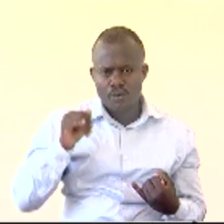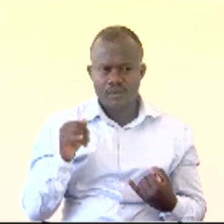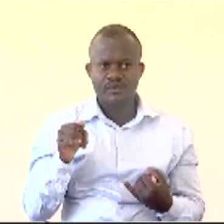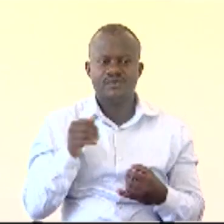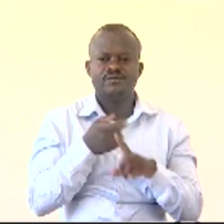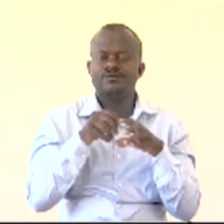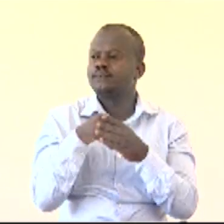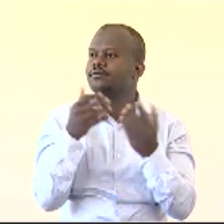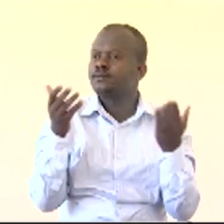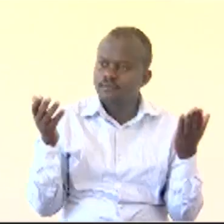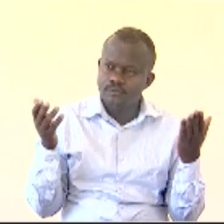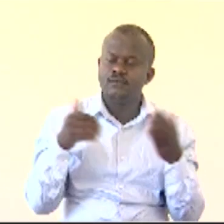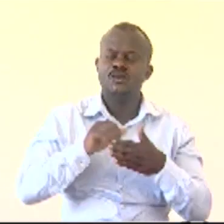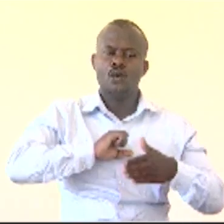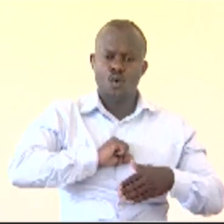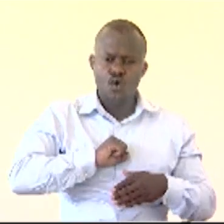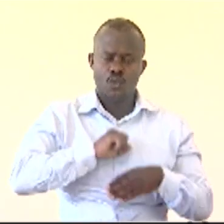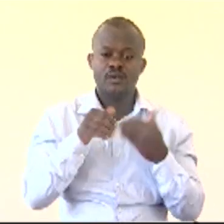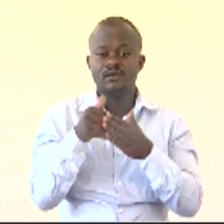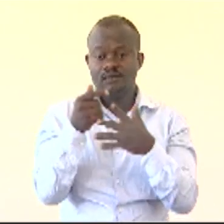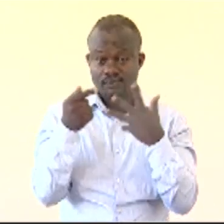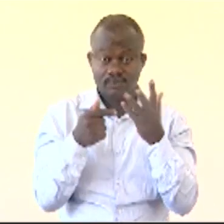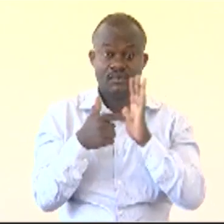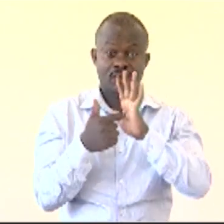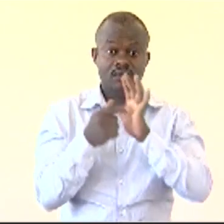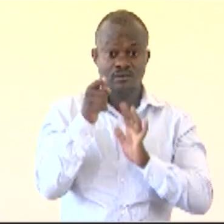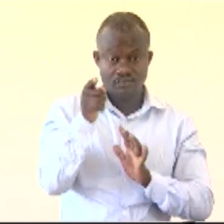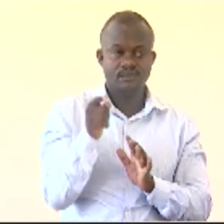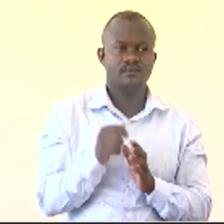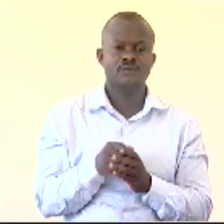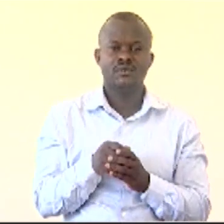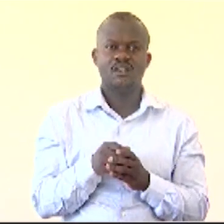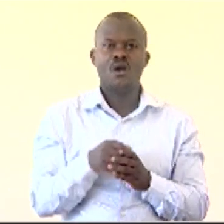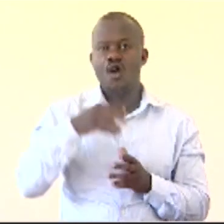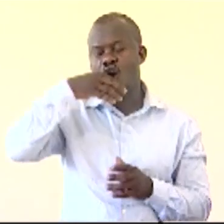from normal weight and he drops weight, that is weight loss. There's fever.